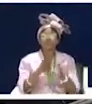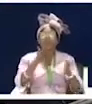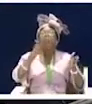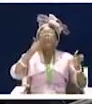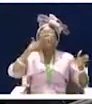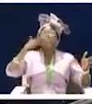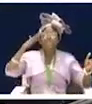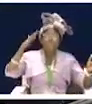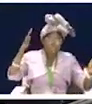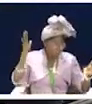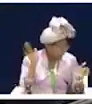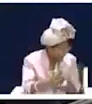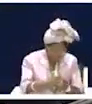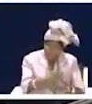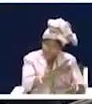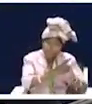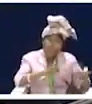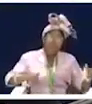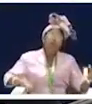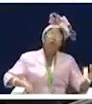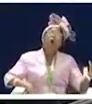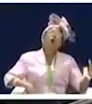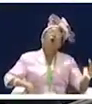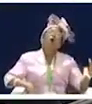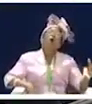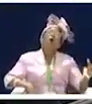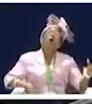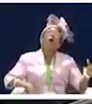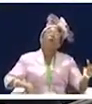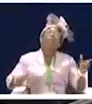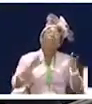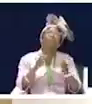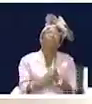Praise the Lord.